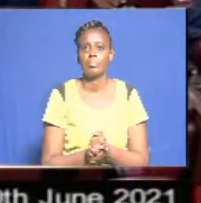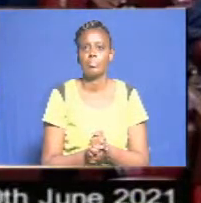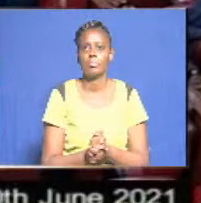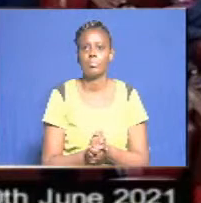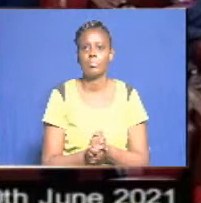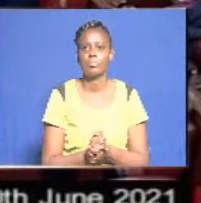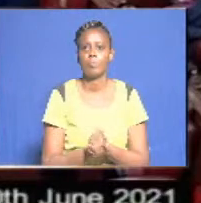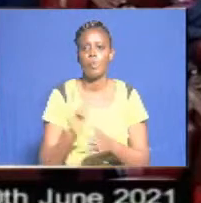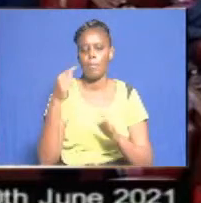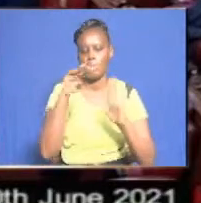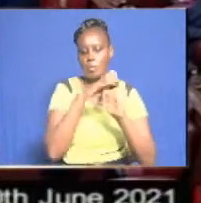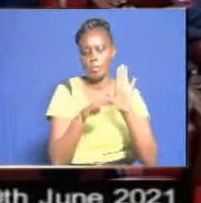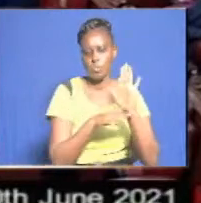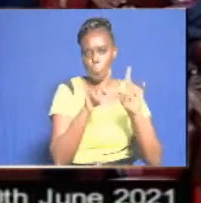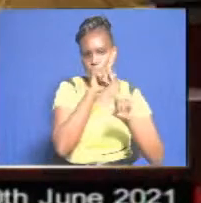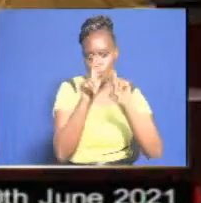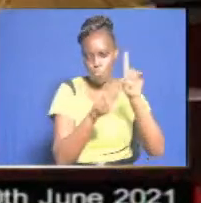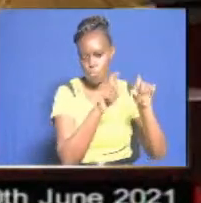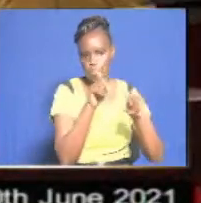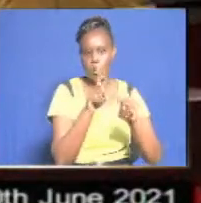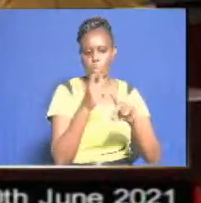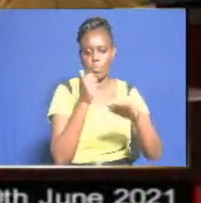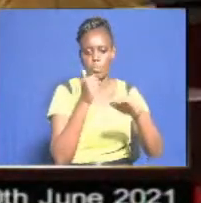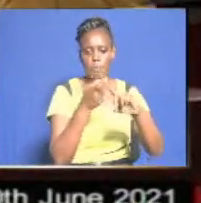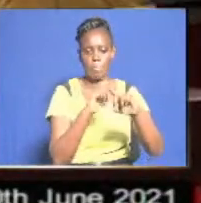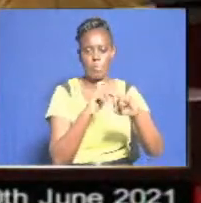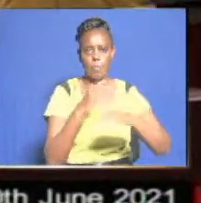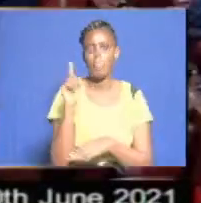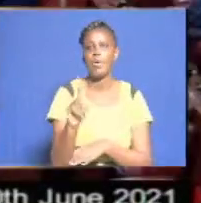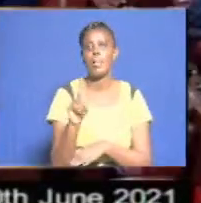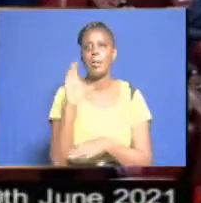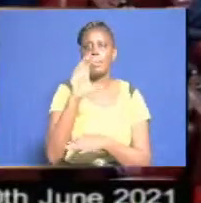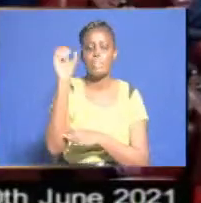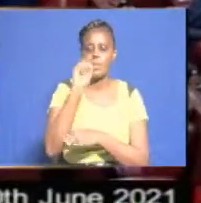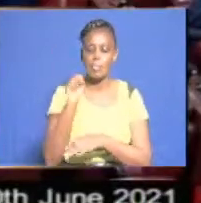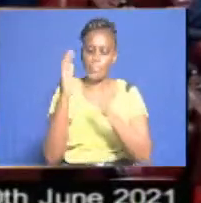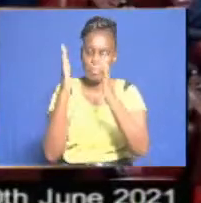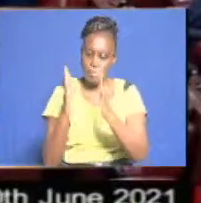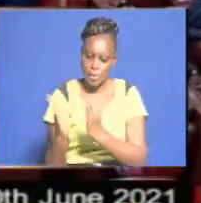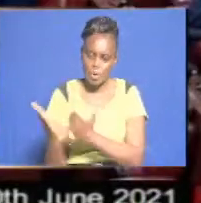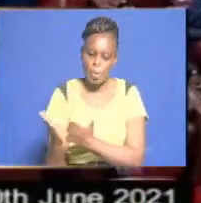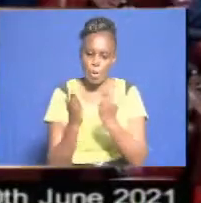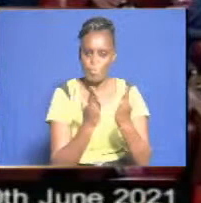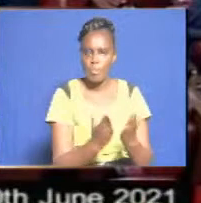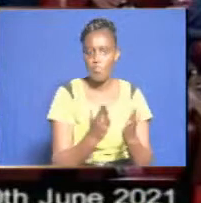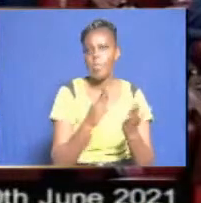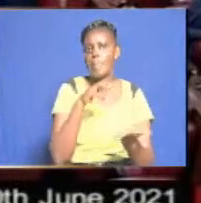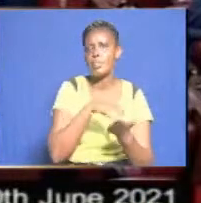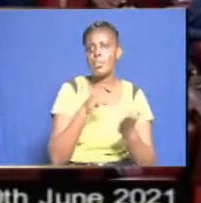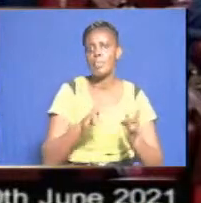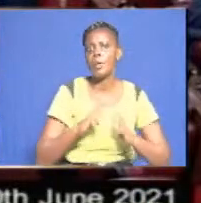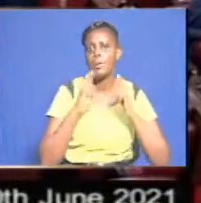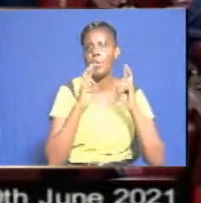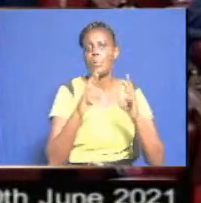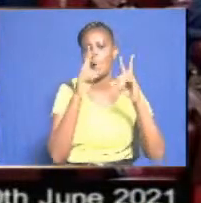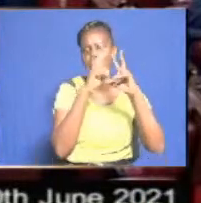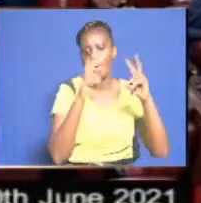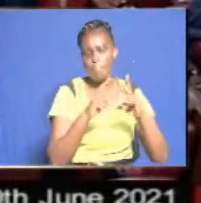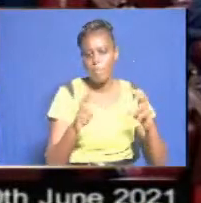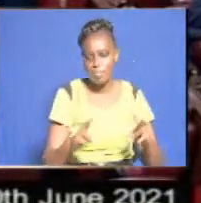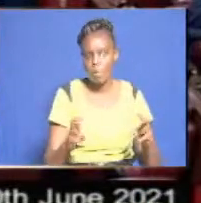First segment, questions. The first question is by the member for... The Secretary provided a status report on the